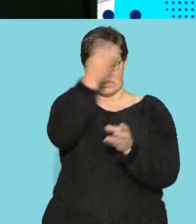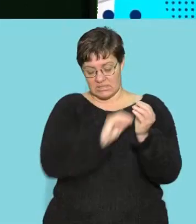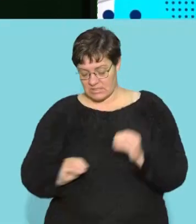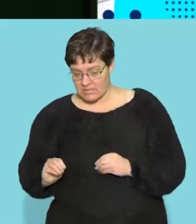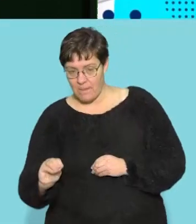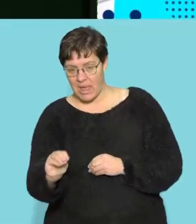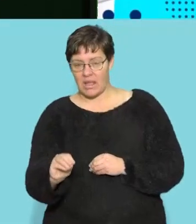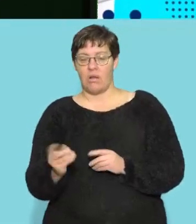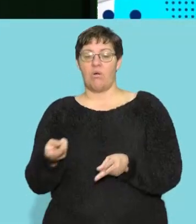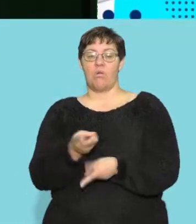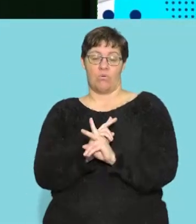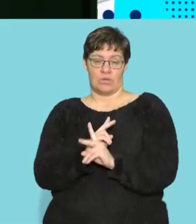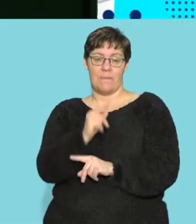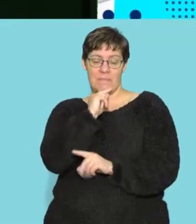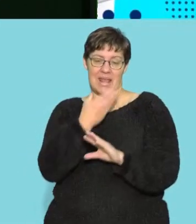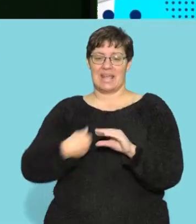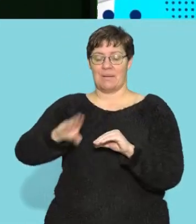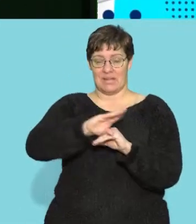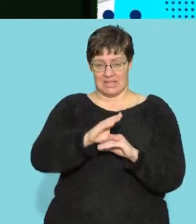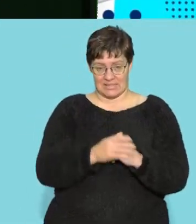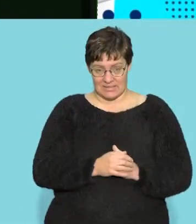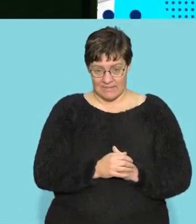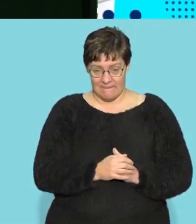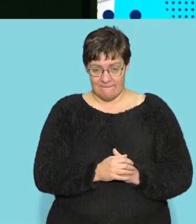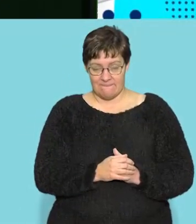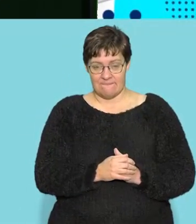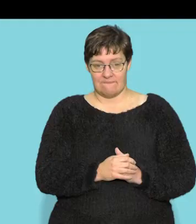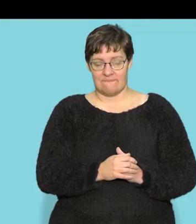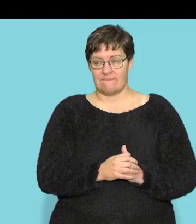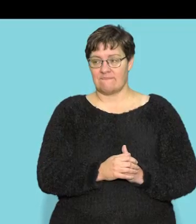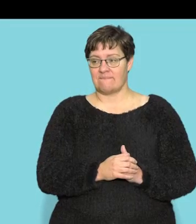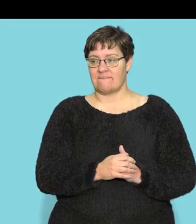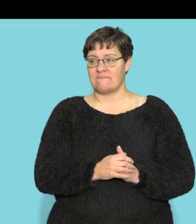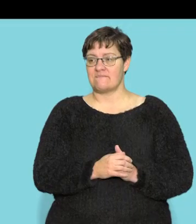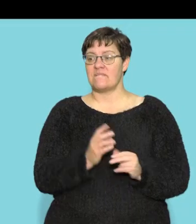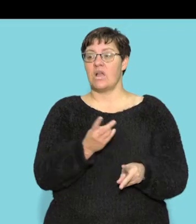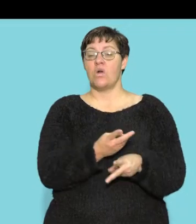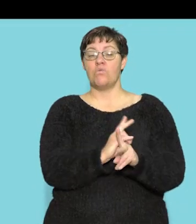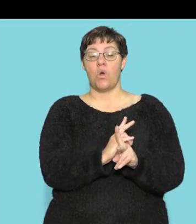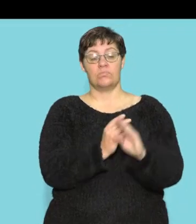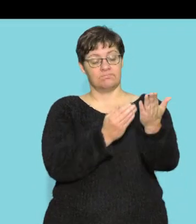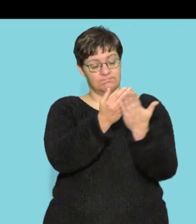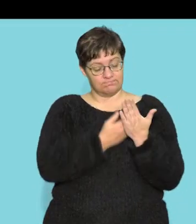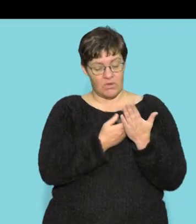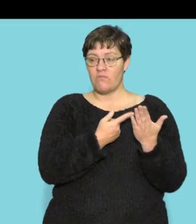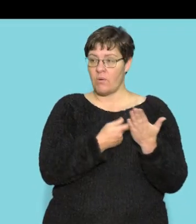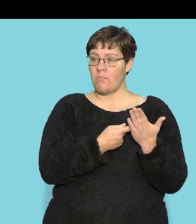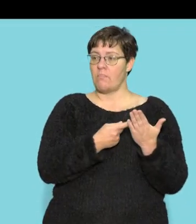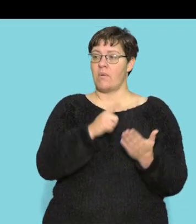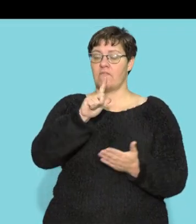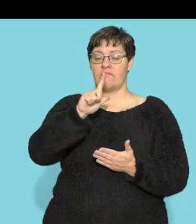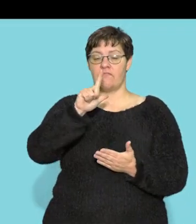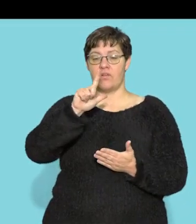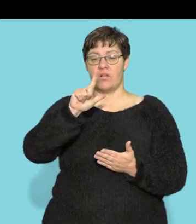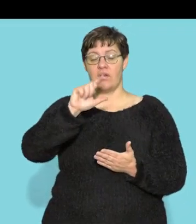mean that interest is capitalized. Okay. The loan statement received from Flow Bank gave